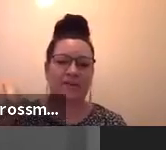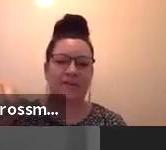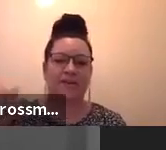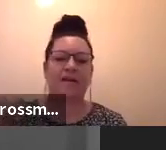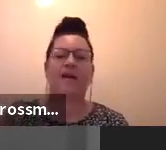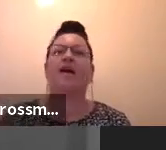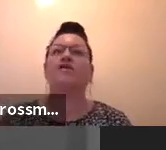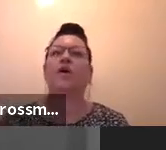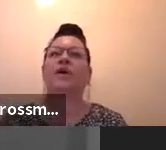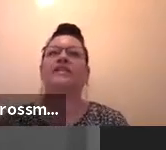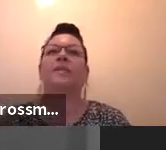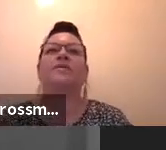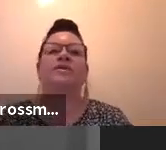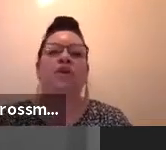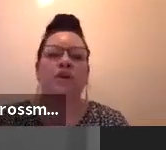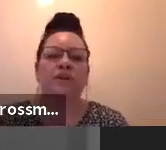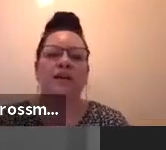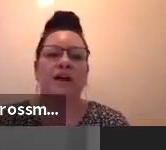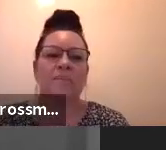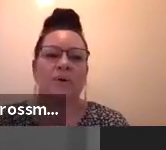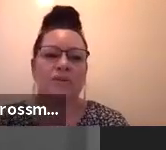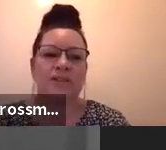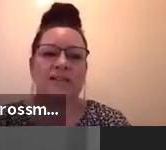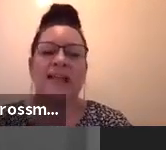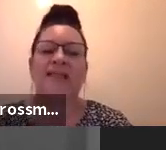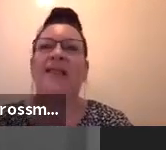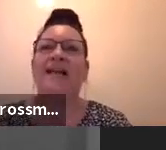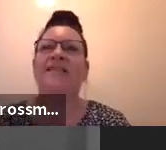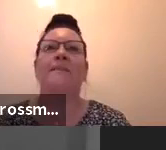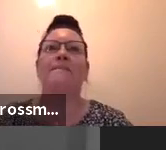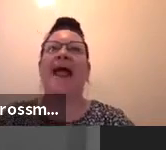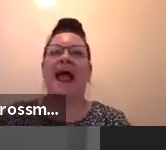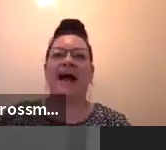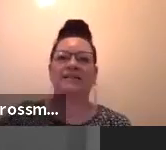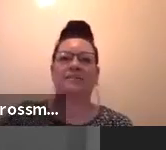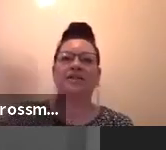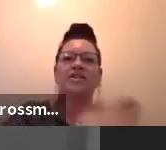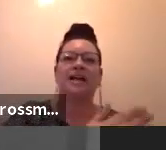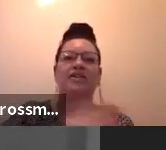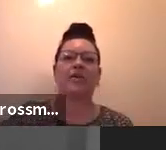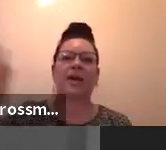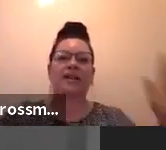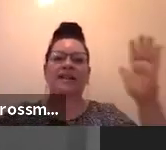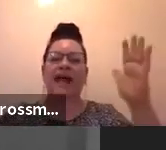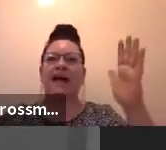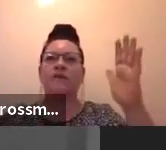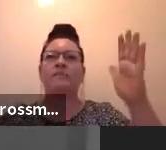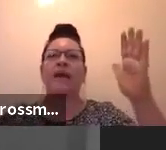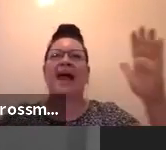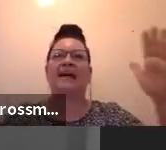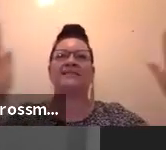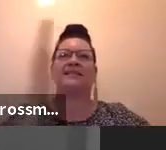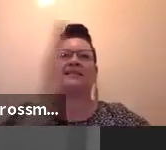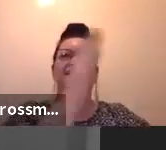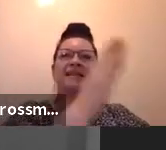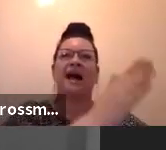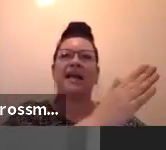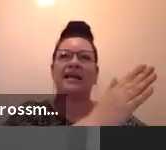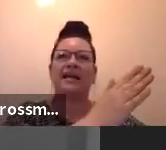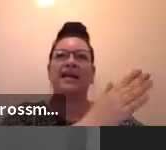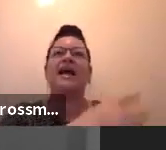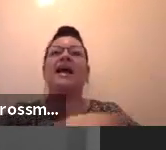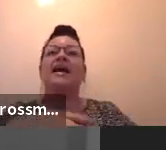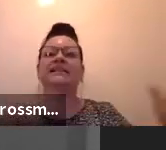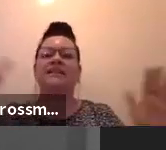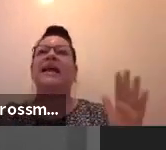them. So it's observing emotions and letting them pass, much like the way clouds pass in the